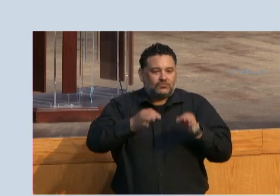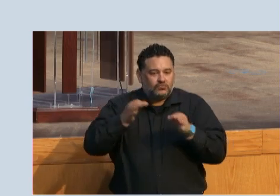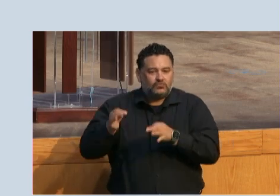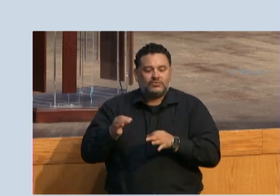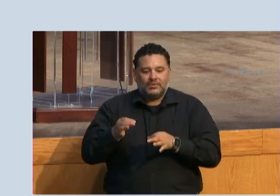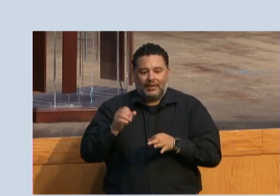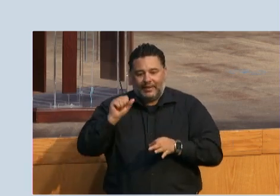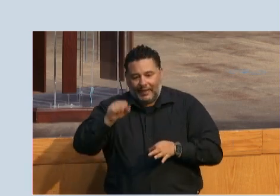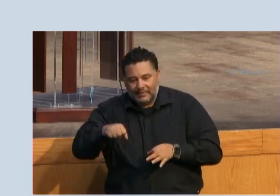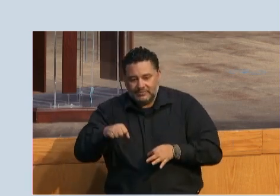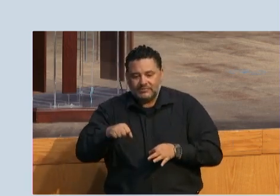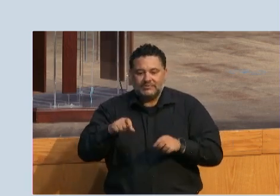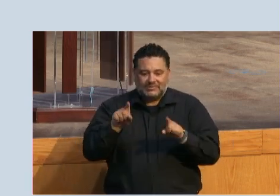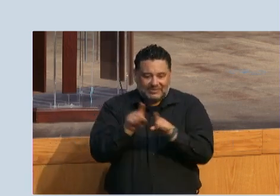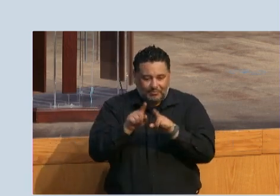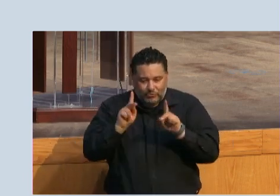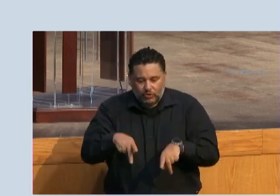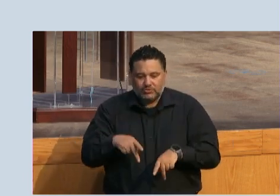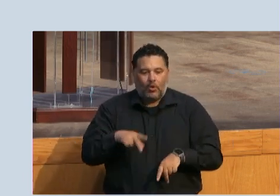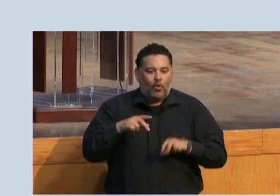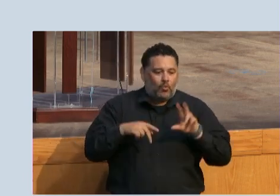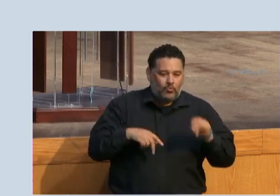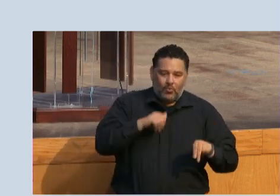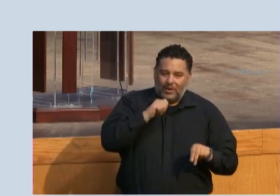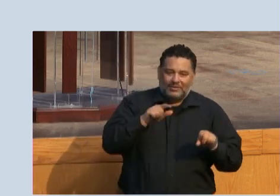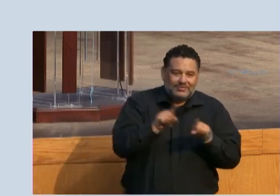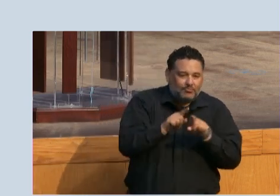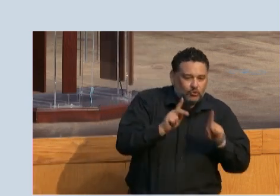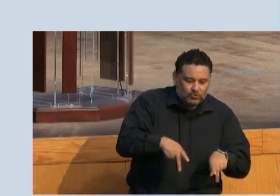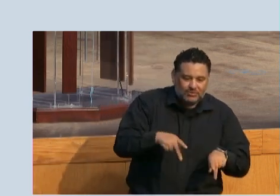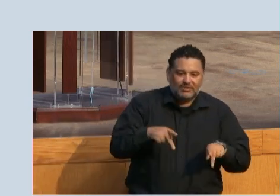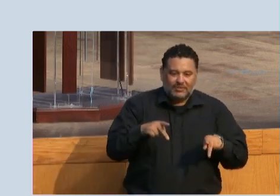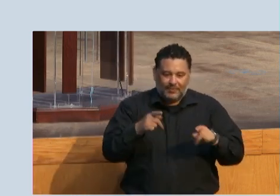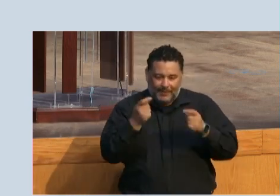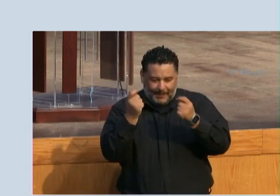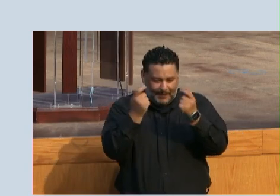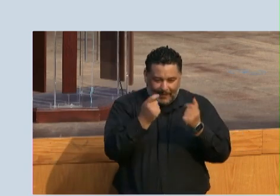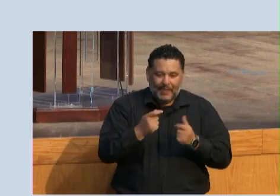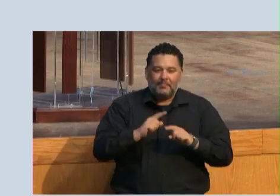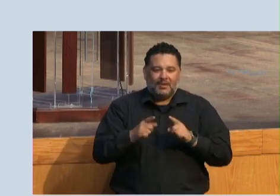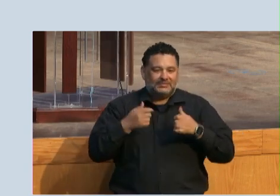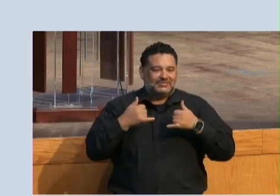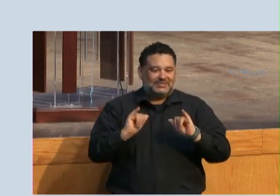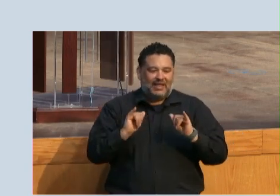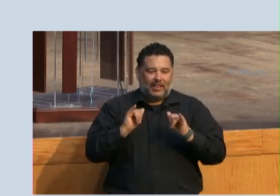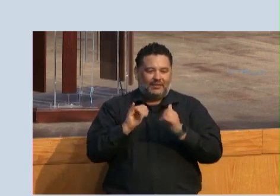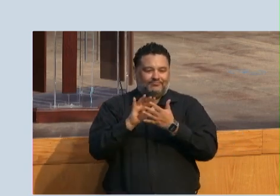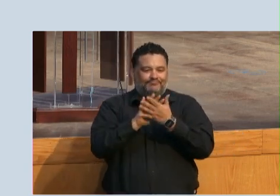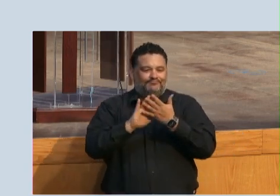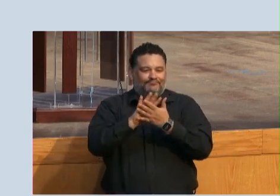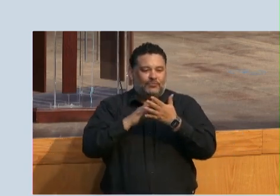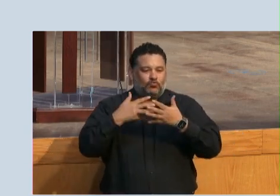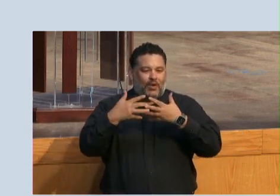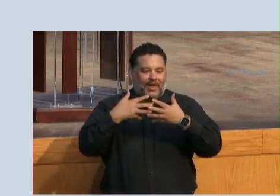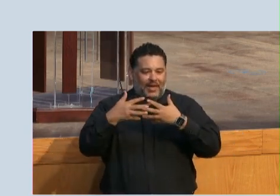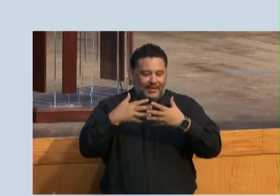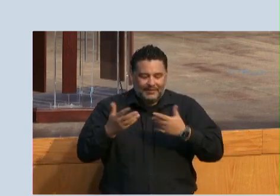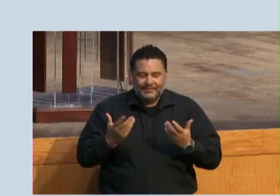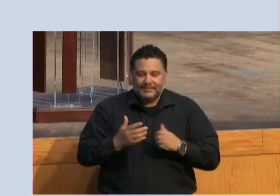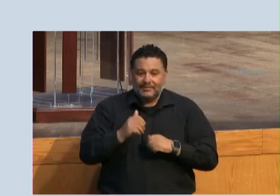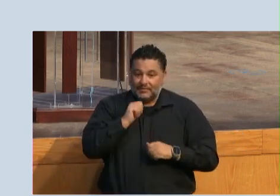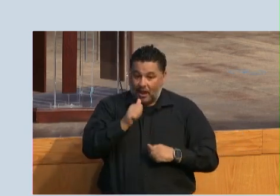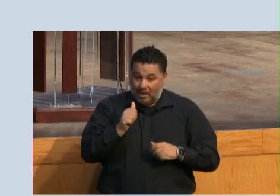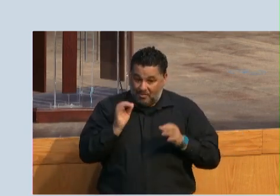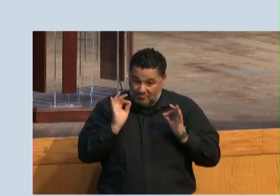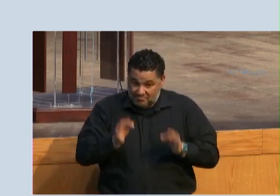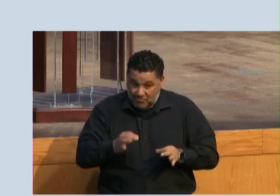saying, yes, this is the same person, no, this is not the same person. But it still leaves a lot of gray area. We're not totally sure if this